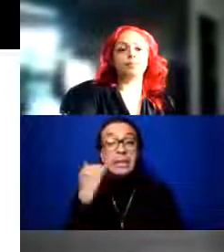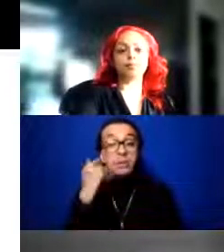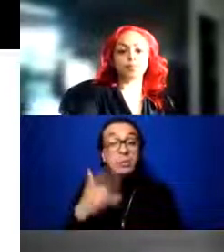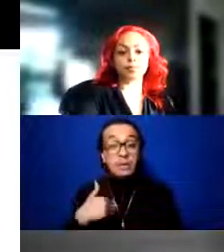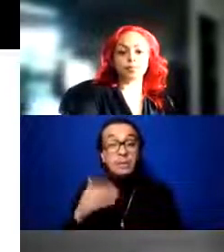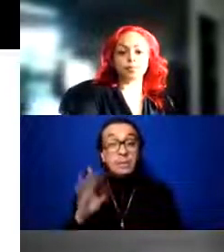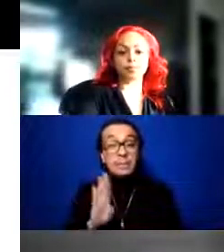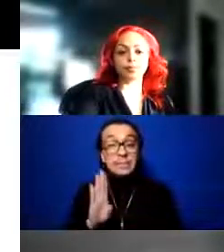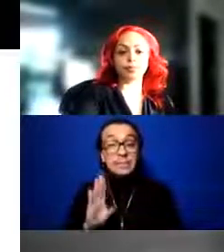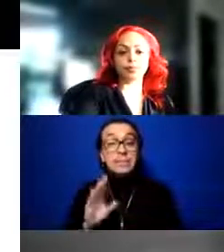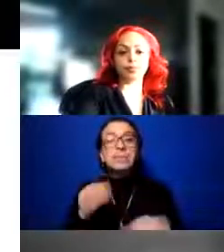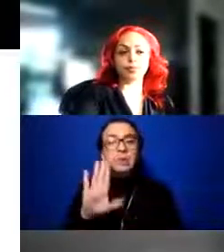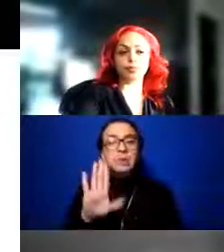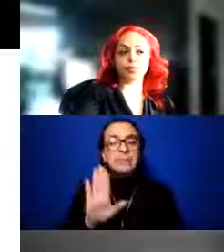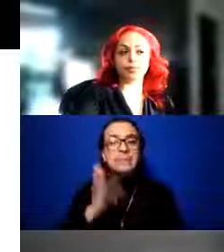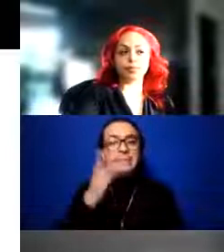name.